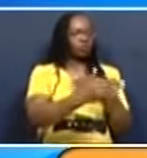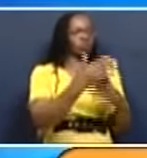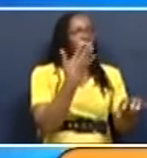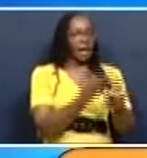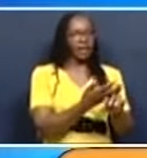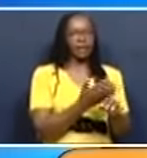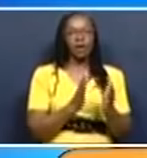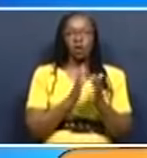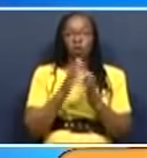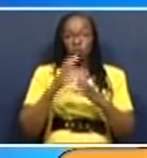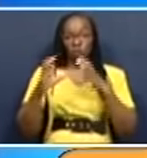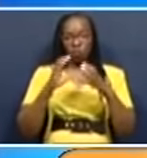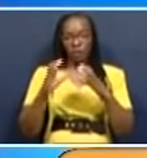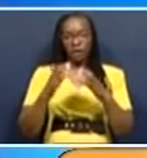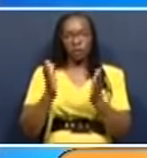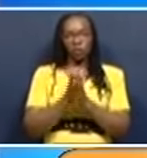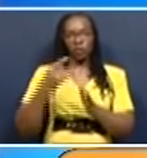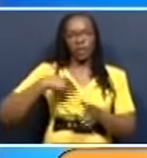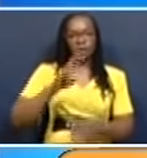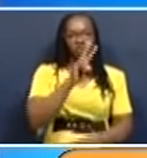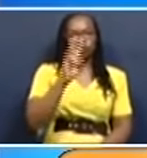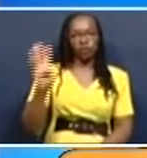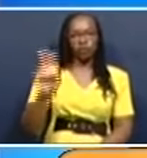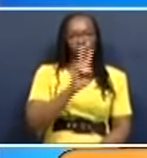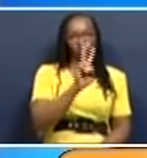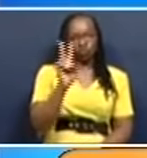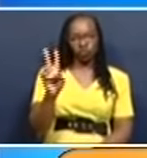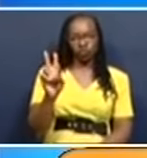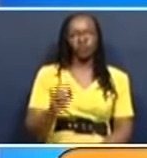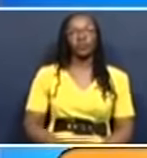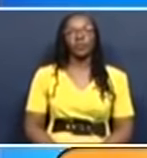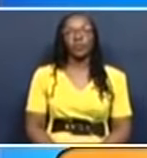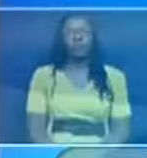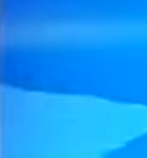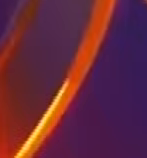to us, 22422, and you can also tweet us using the hashtag Sunday Live. We're back after this.